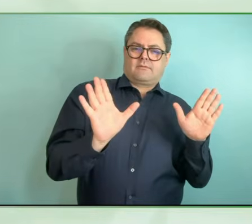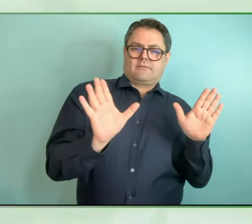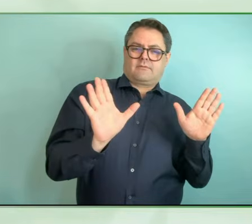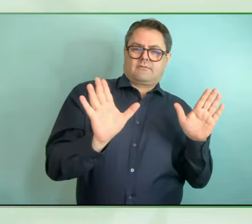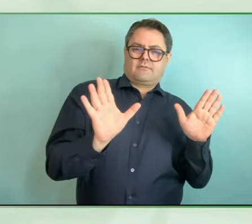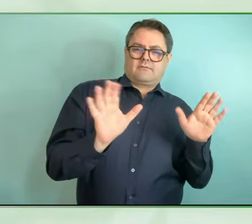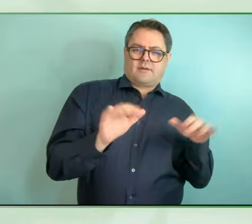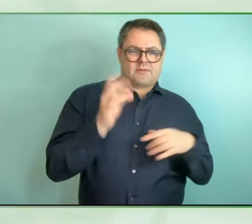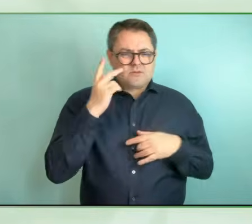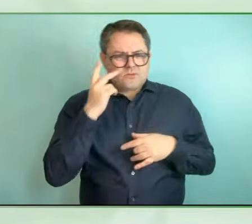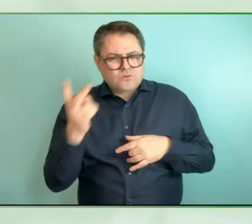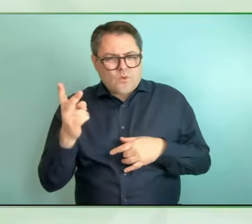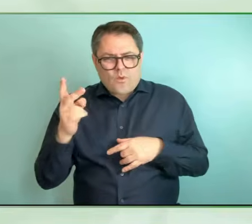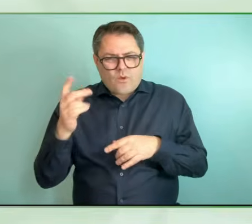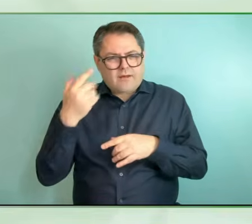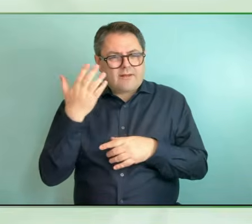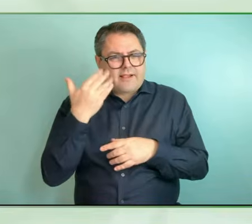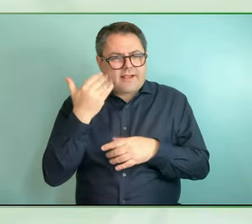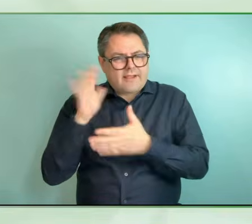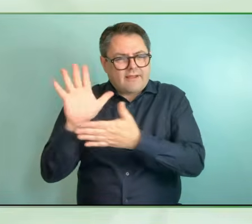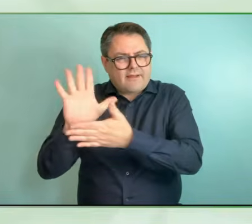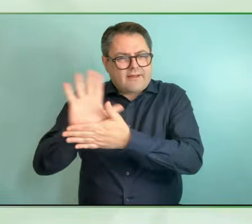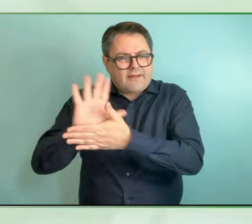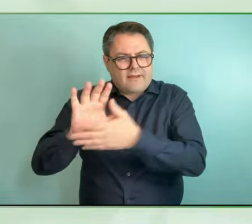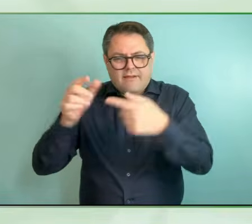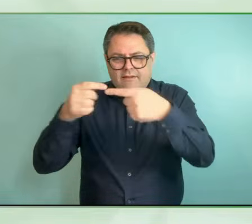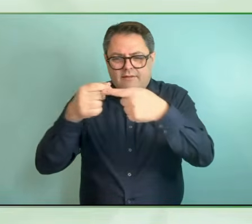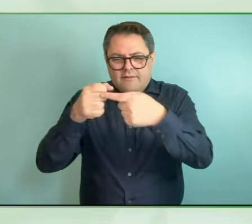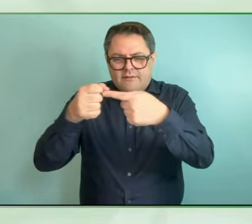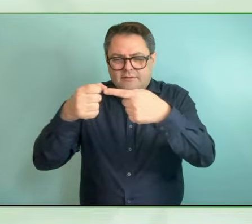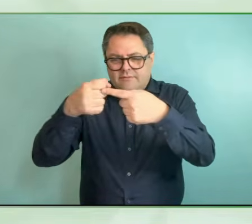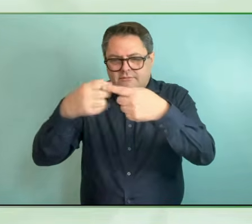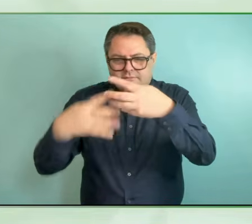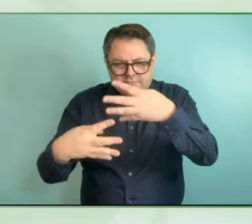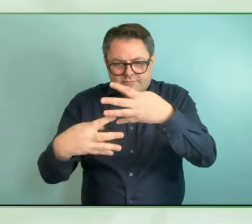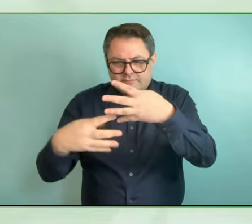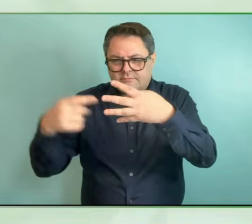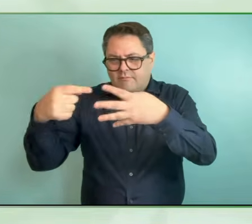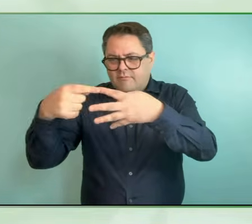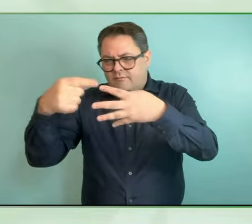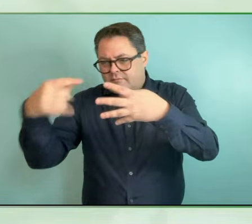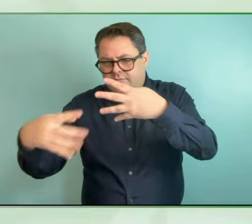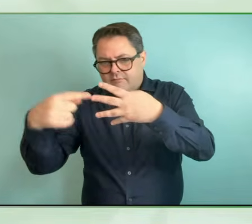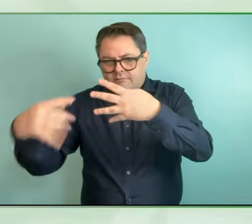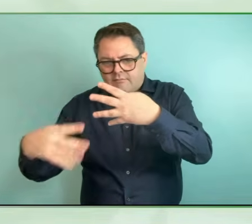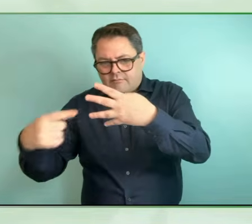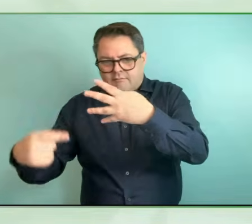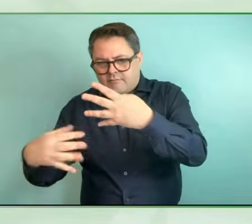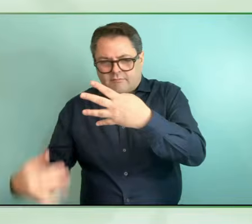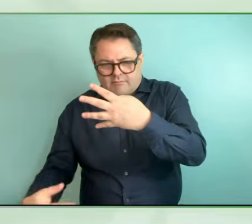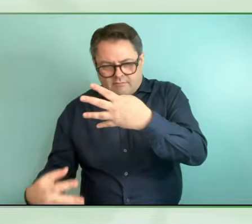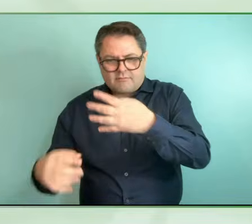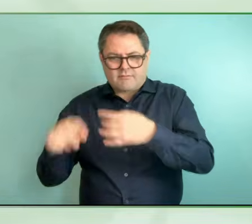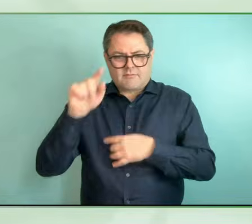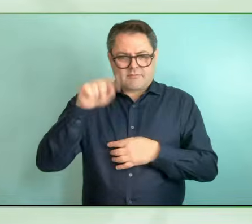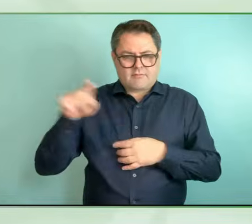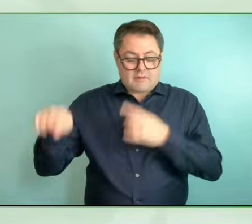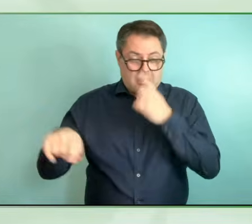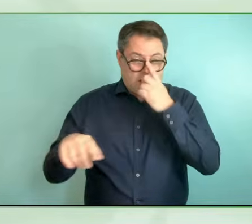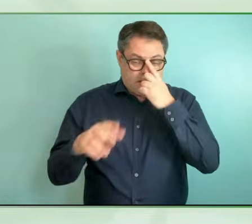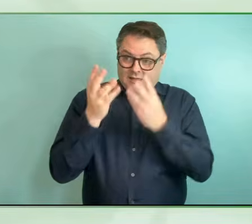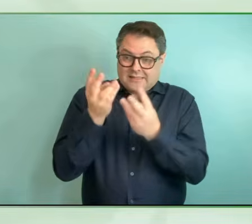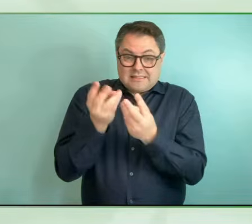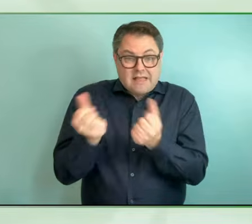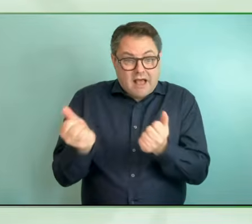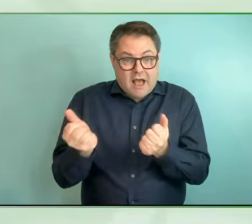have seen that the attributes, they don't all have ratings already because some